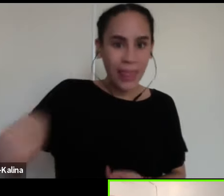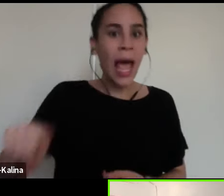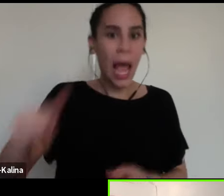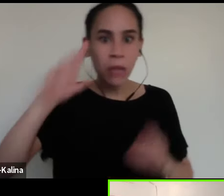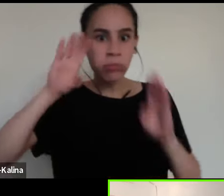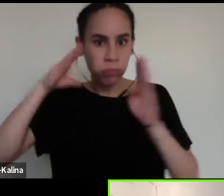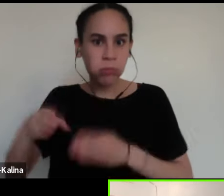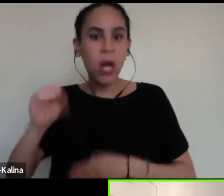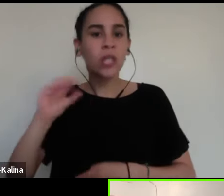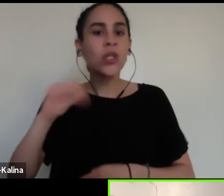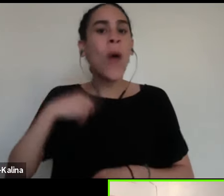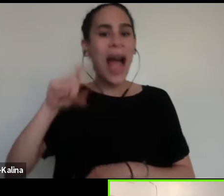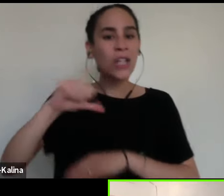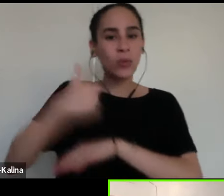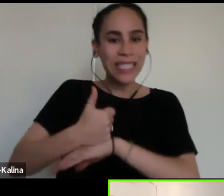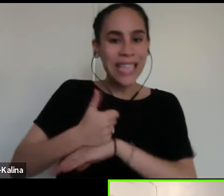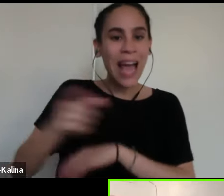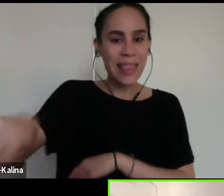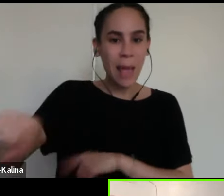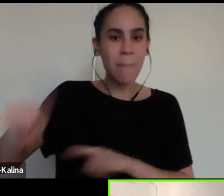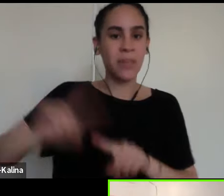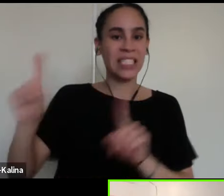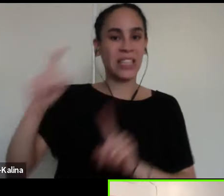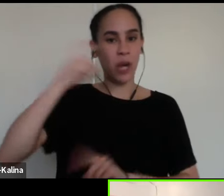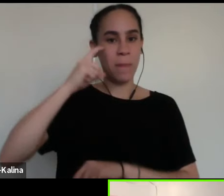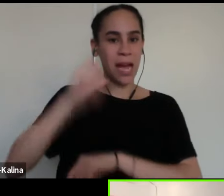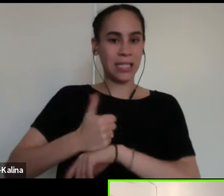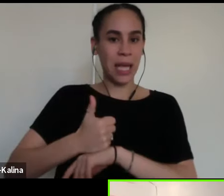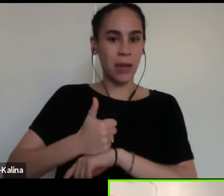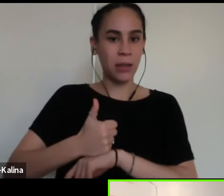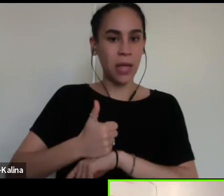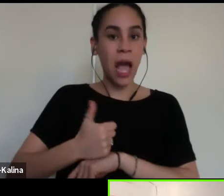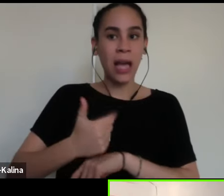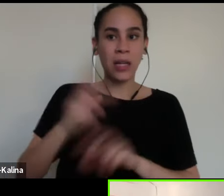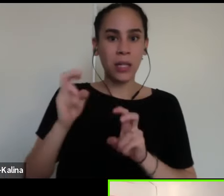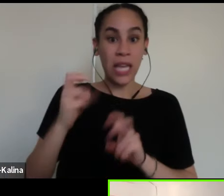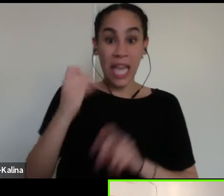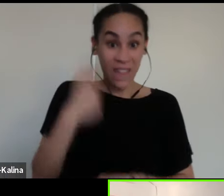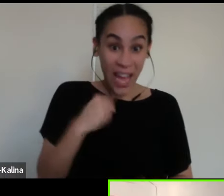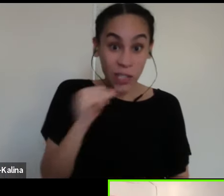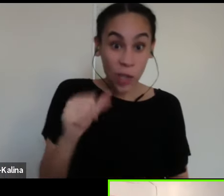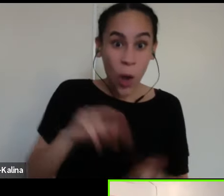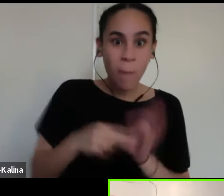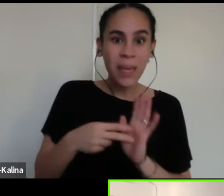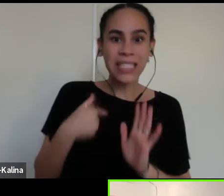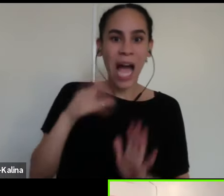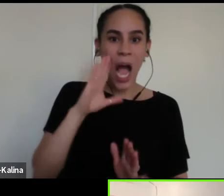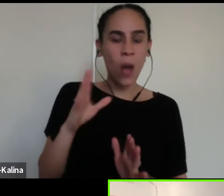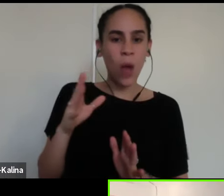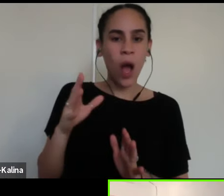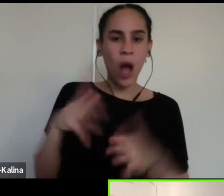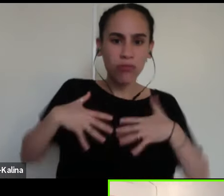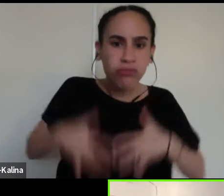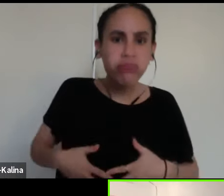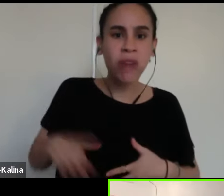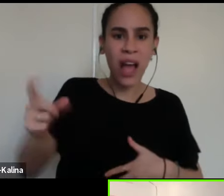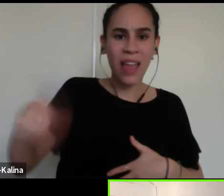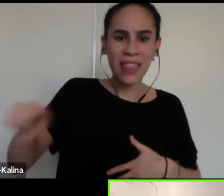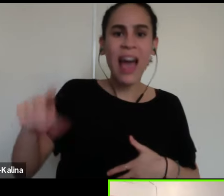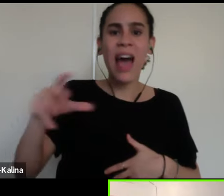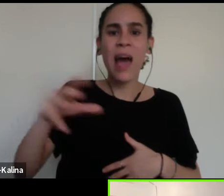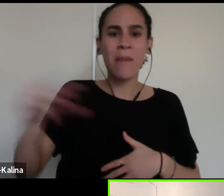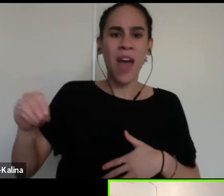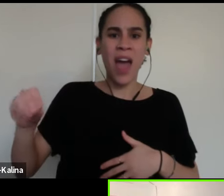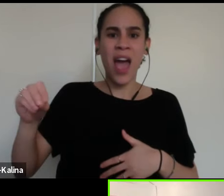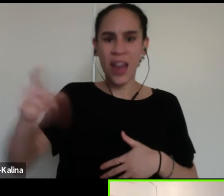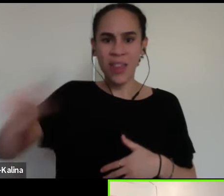I don't set them up for a different mindset, I'll ruin them. Honestly, I'll ruin them. I'll make them believe things about themselves that